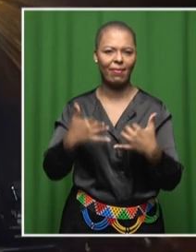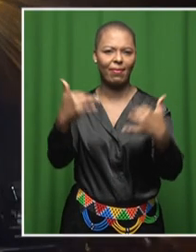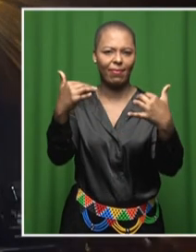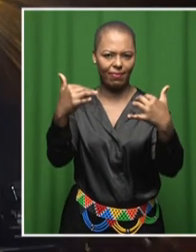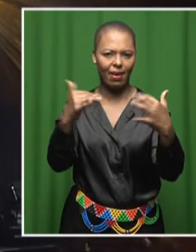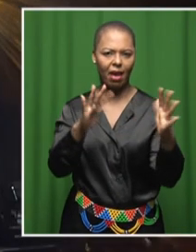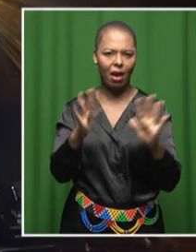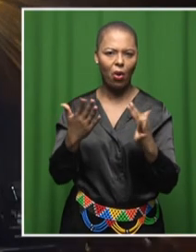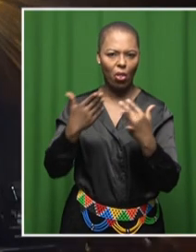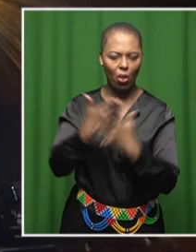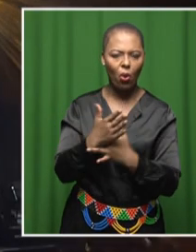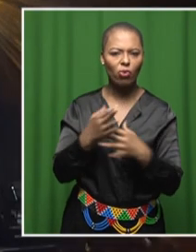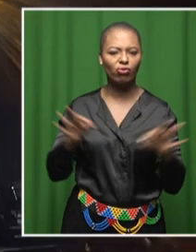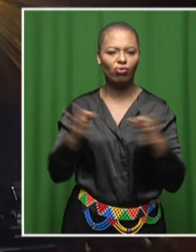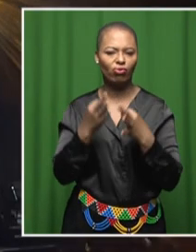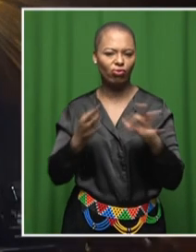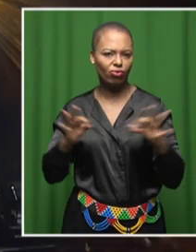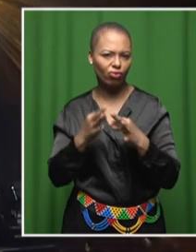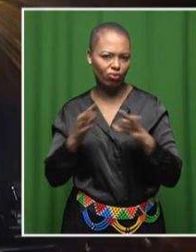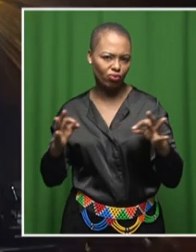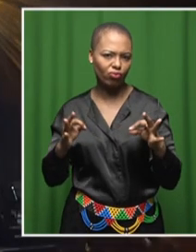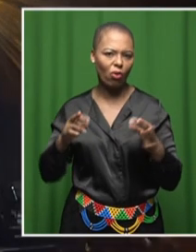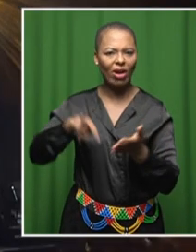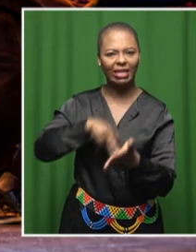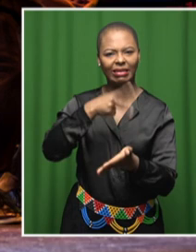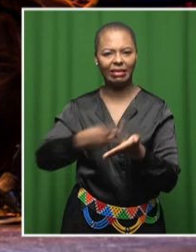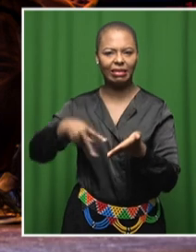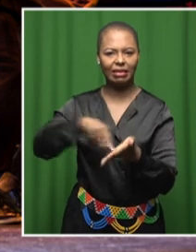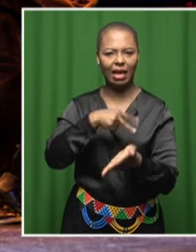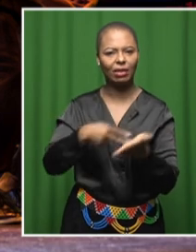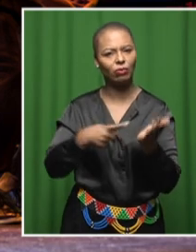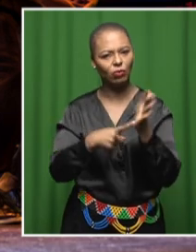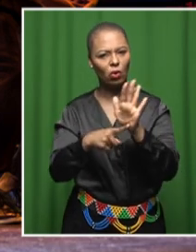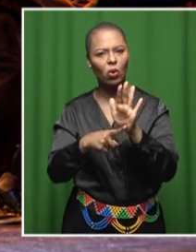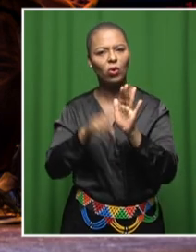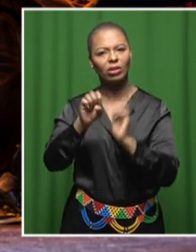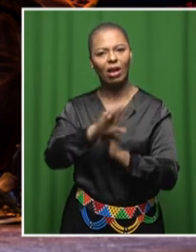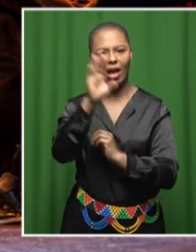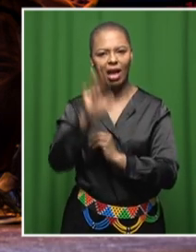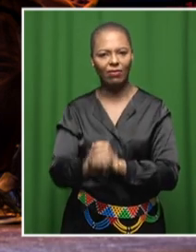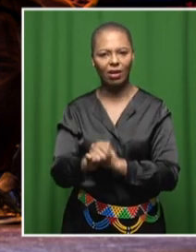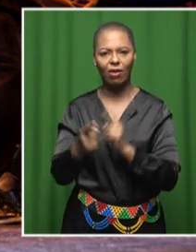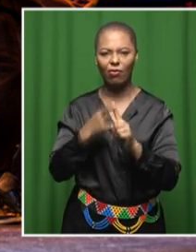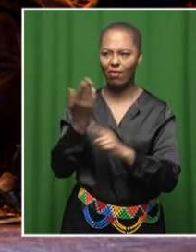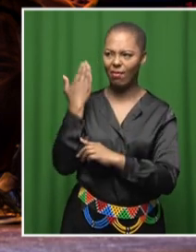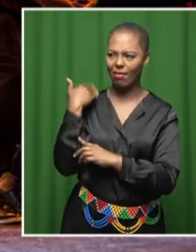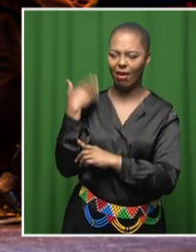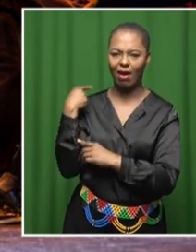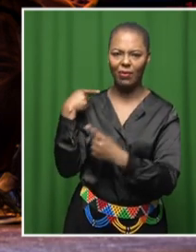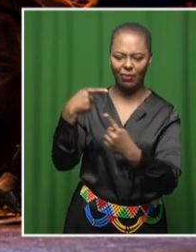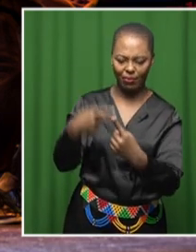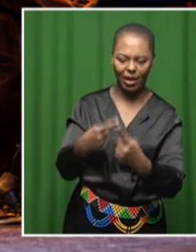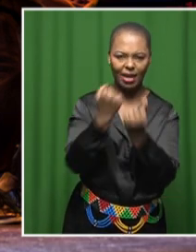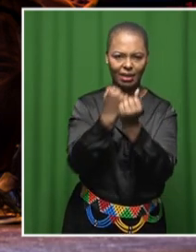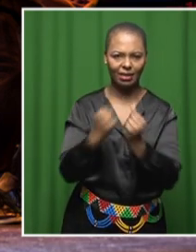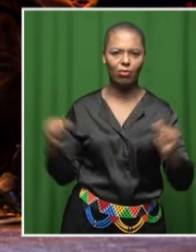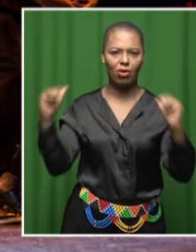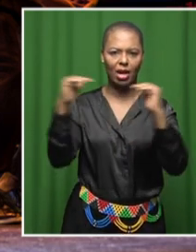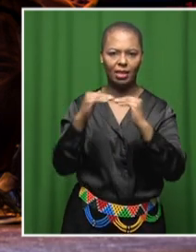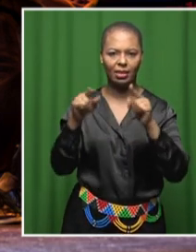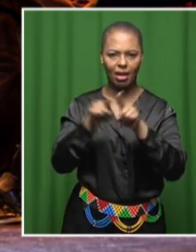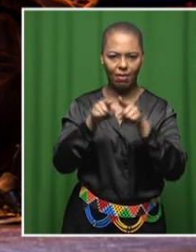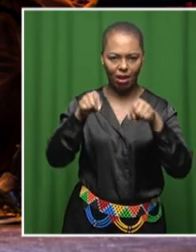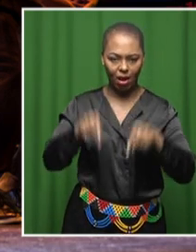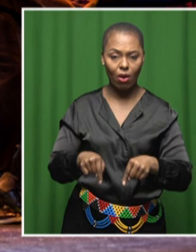through song and dance, rediscovering South Africa on the dawn of democracy to the present and beyond. To share more on the musical, we now chat